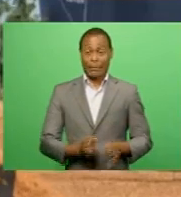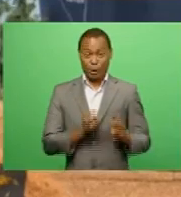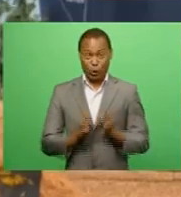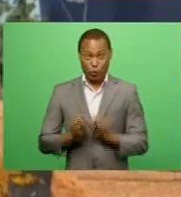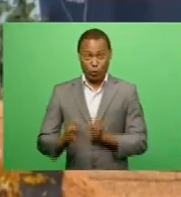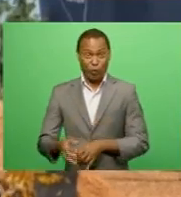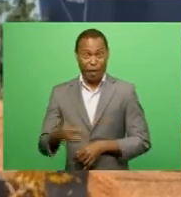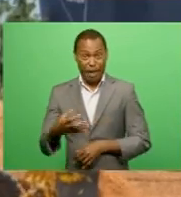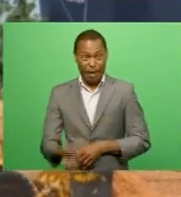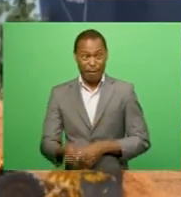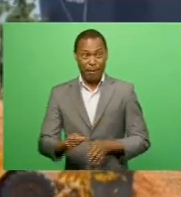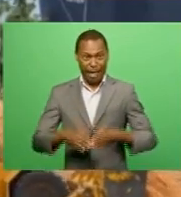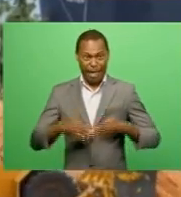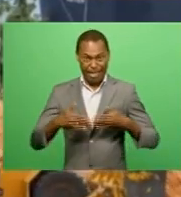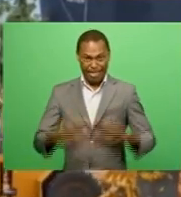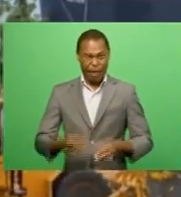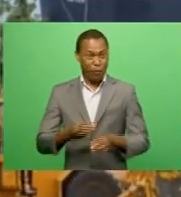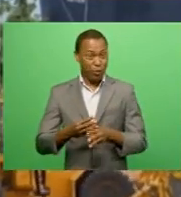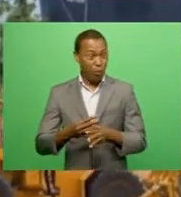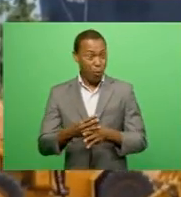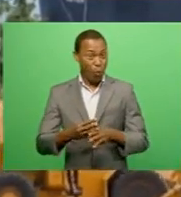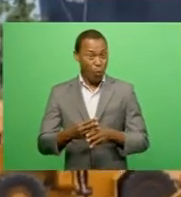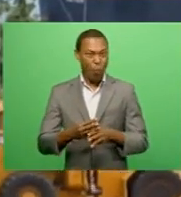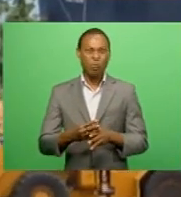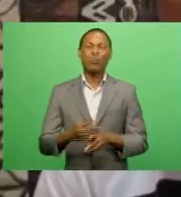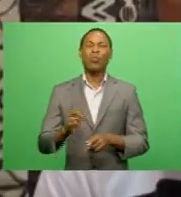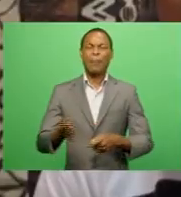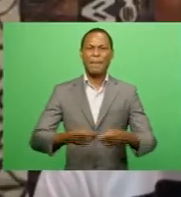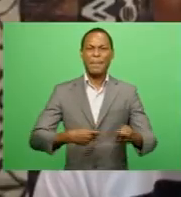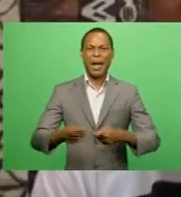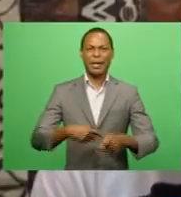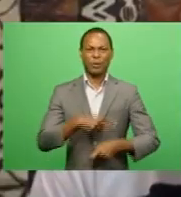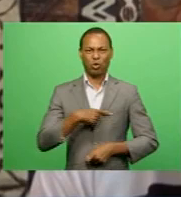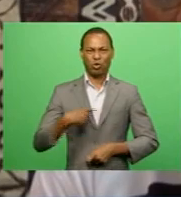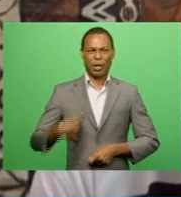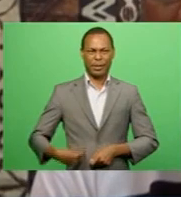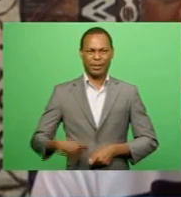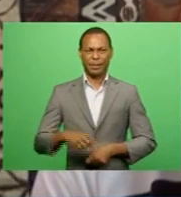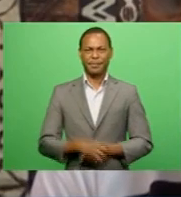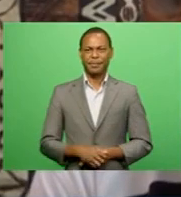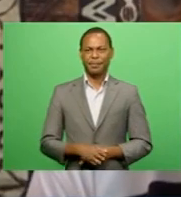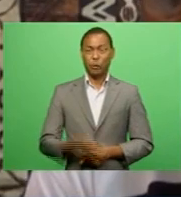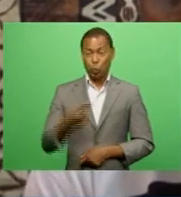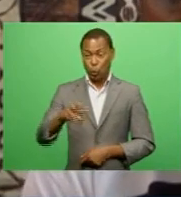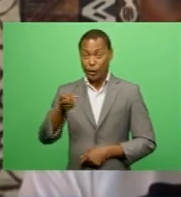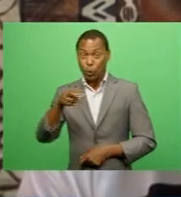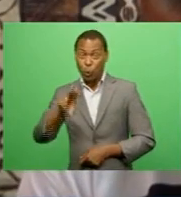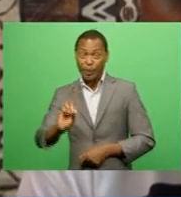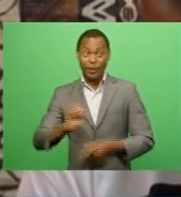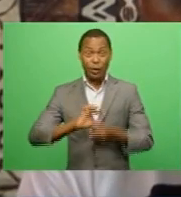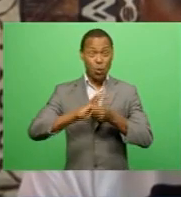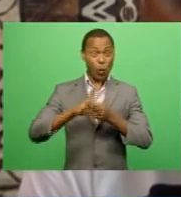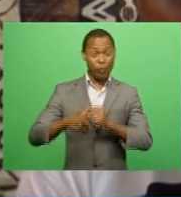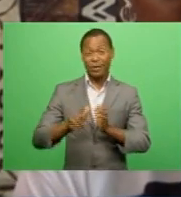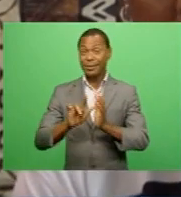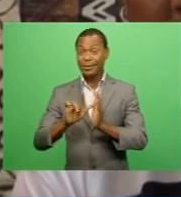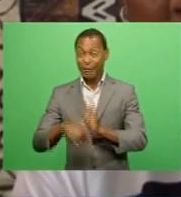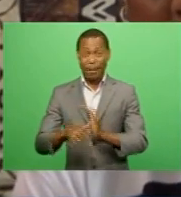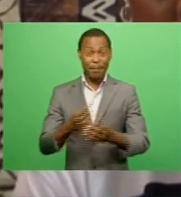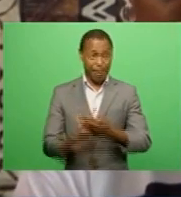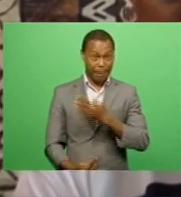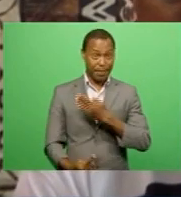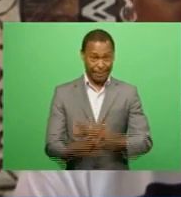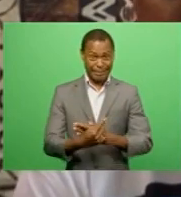our quota of wood chip for our Chinese markets. 2020, during the COVID restrictions,